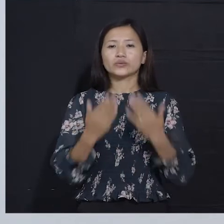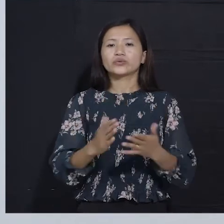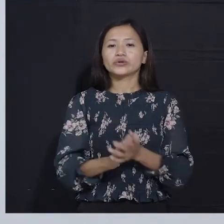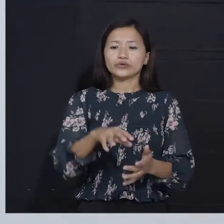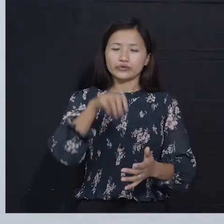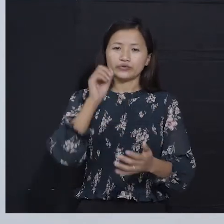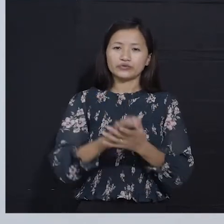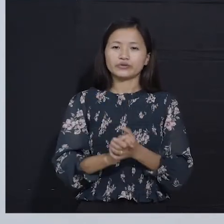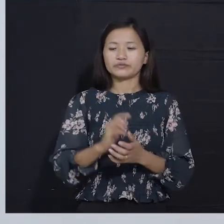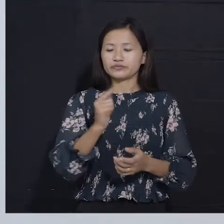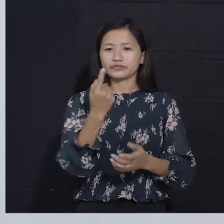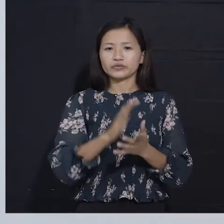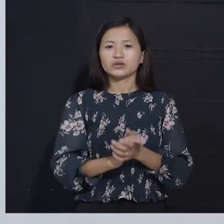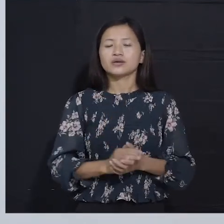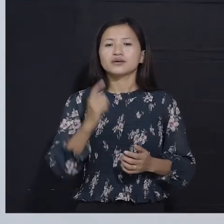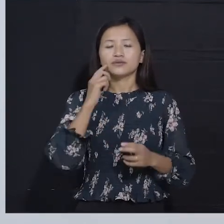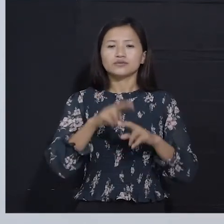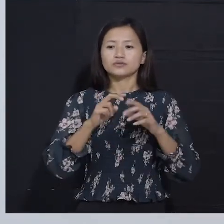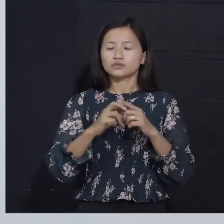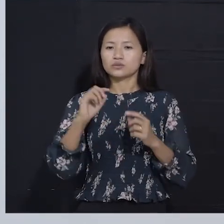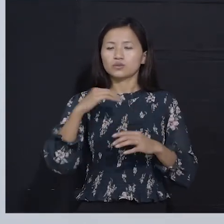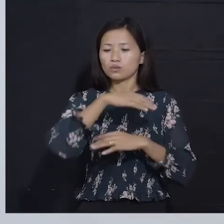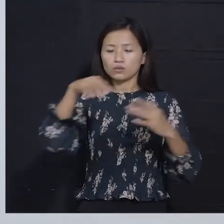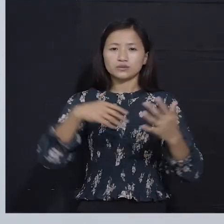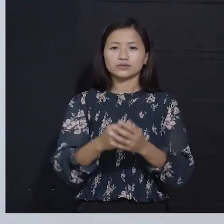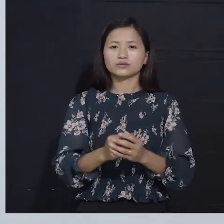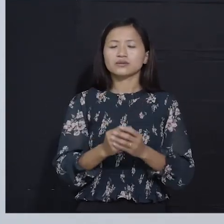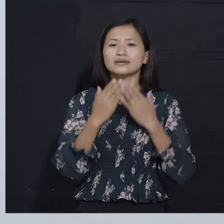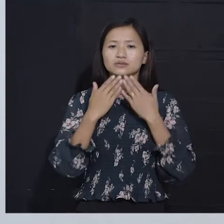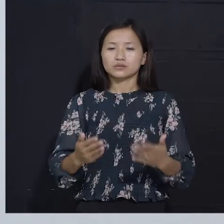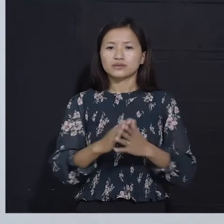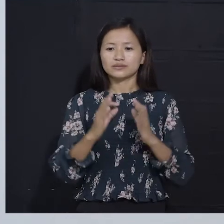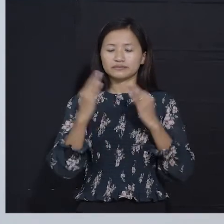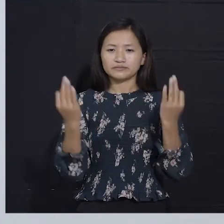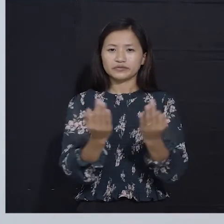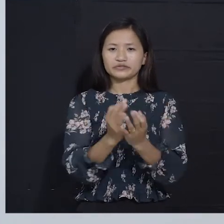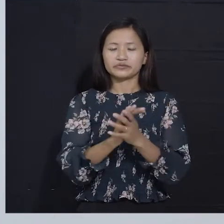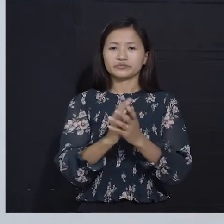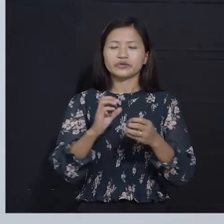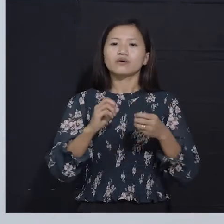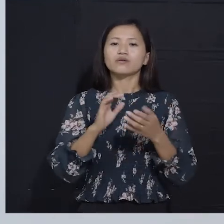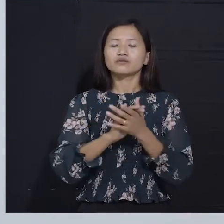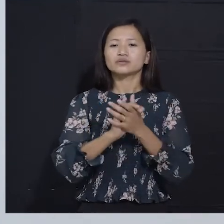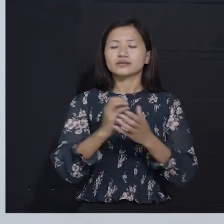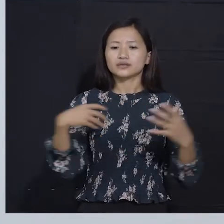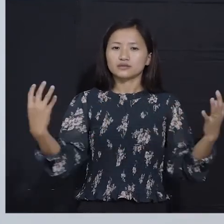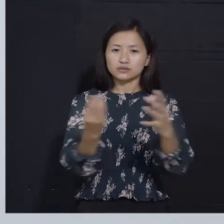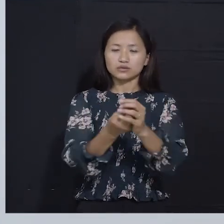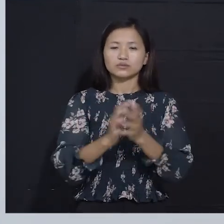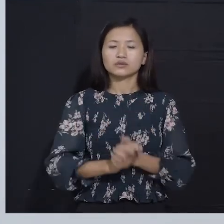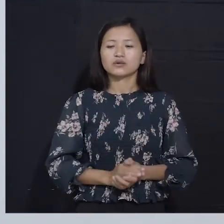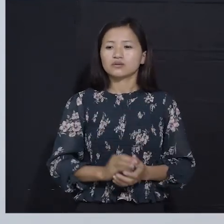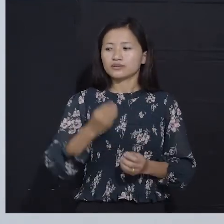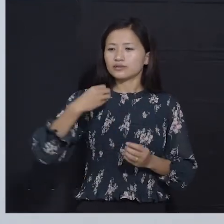were in group, and if you were the one left out all alone, what do you feel? You don't feel good, I guess. You feel